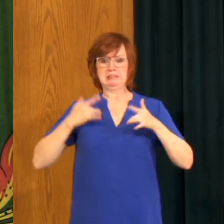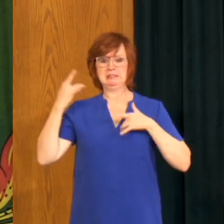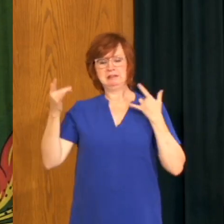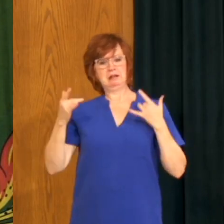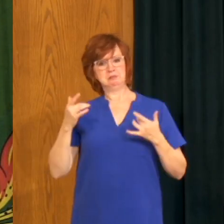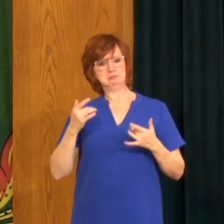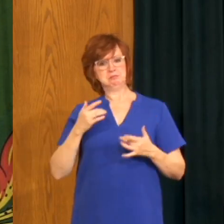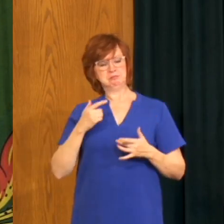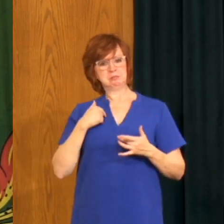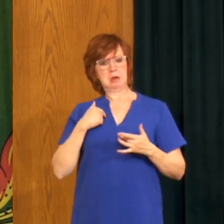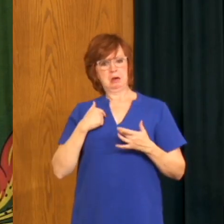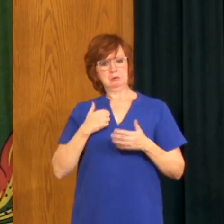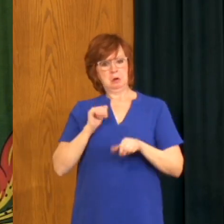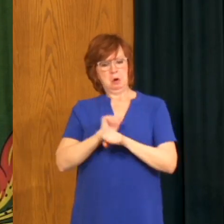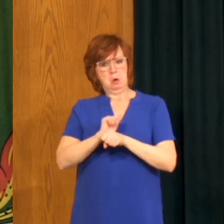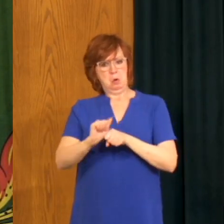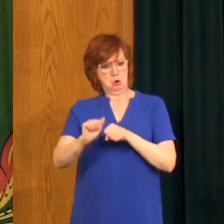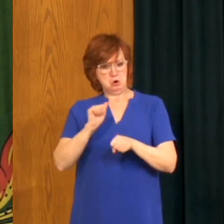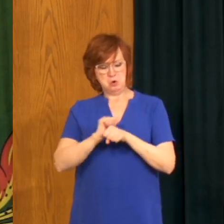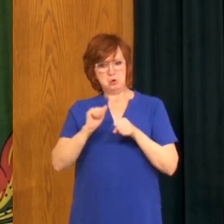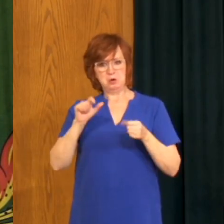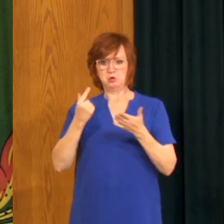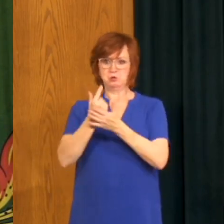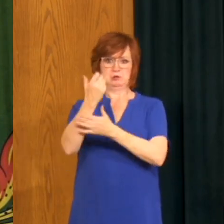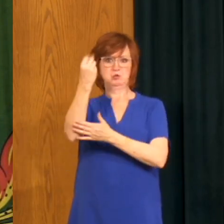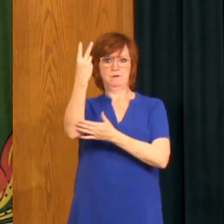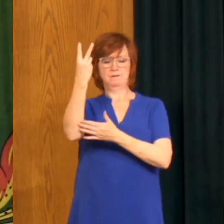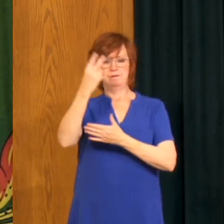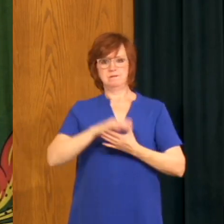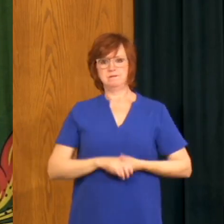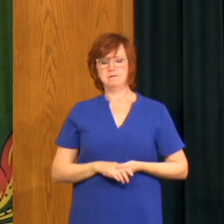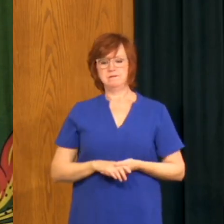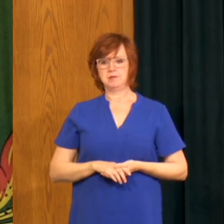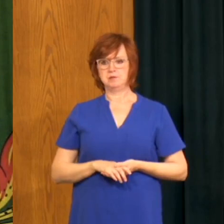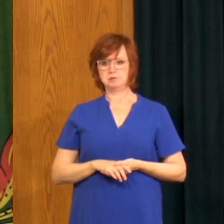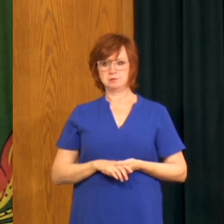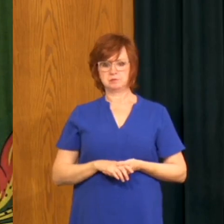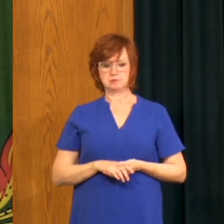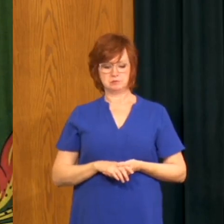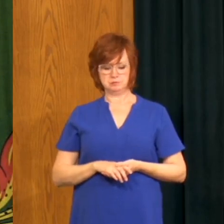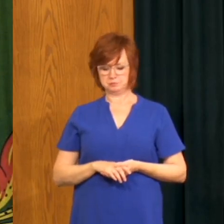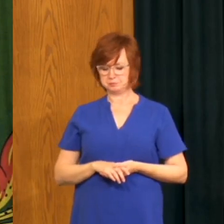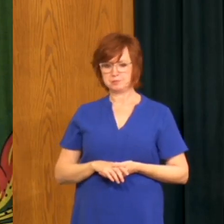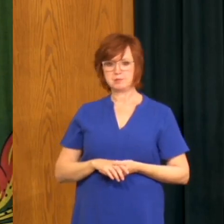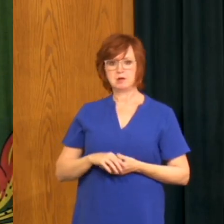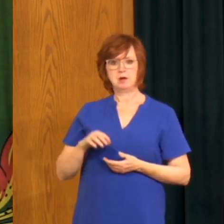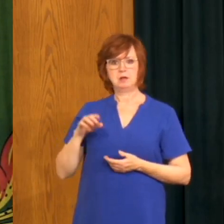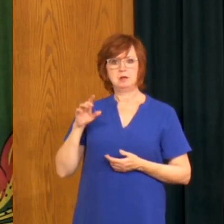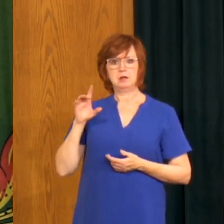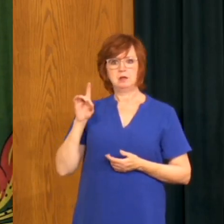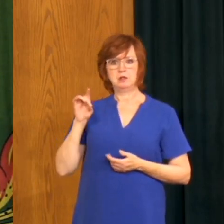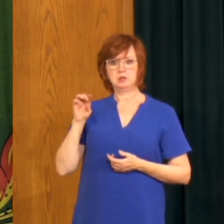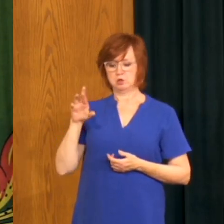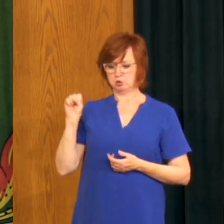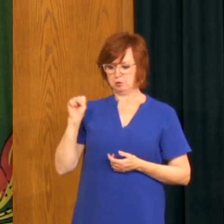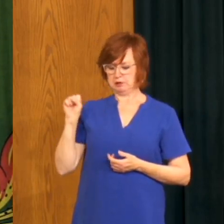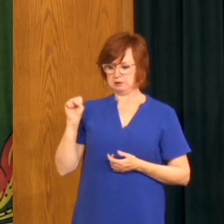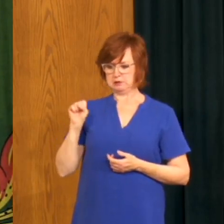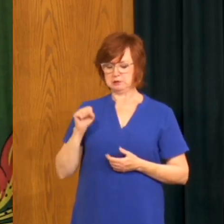the effort that they and the milestone that they have achieved. The one comment I'll just make, I just received some messages